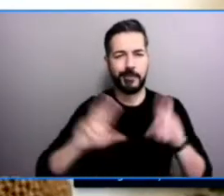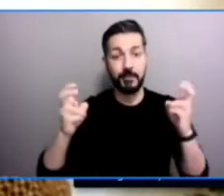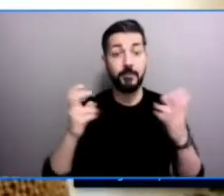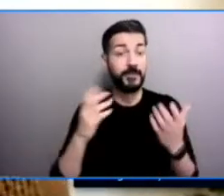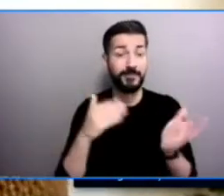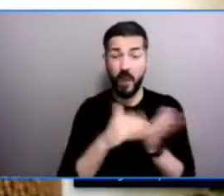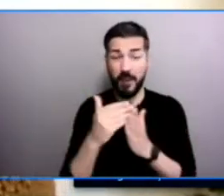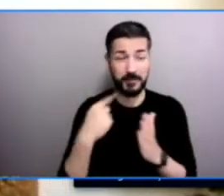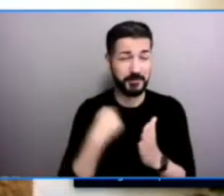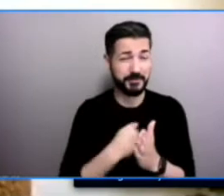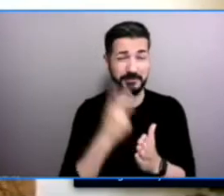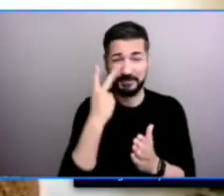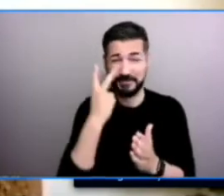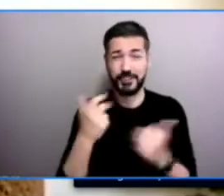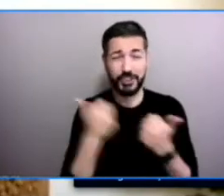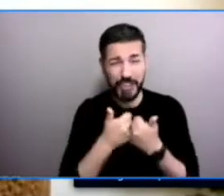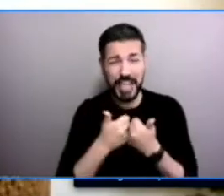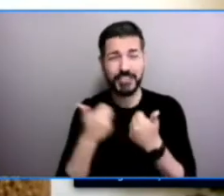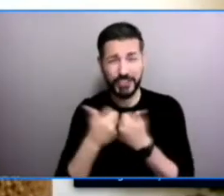I'll start with Ashley.